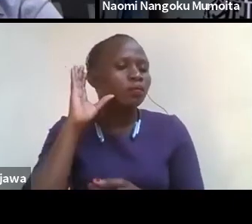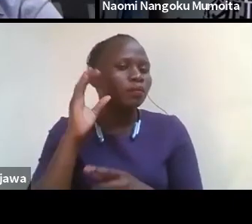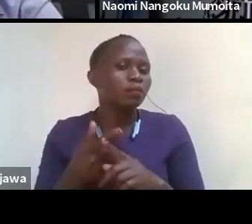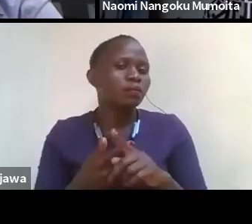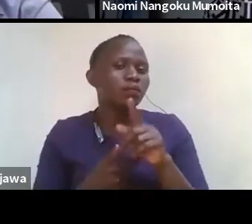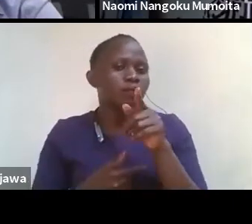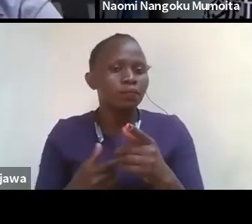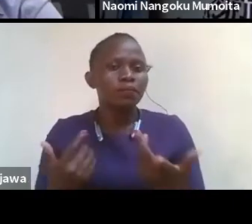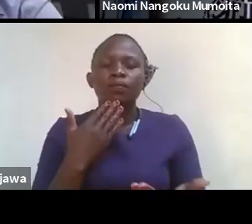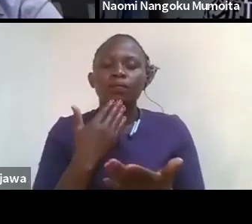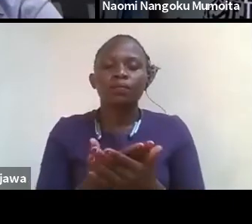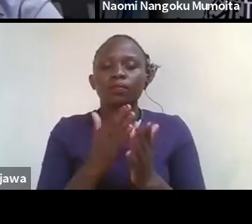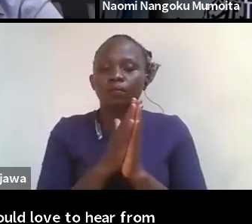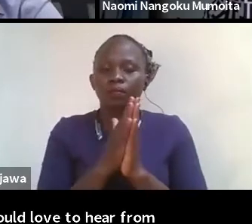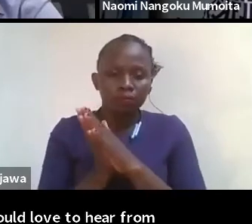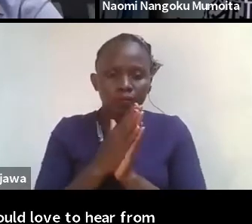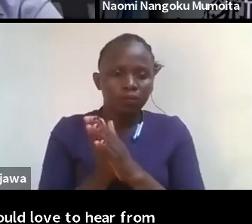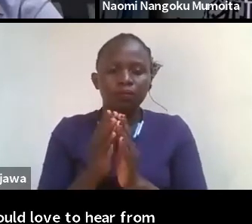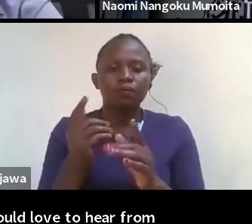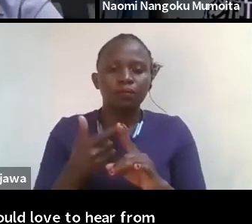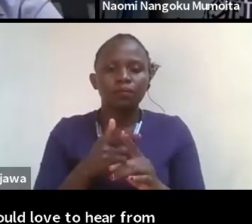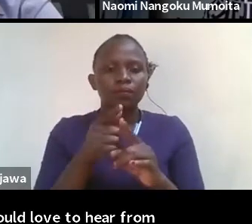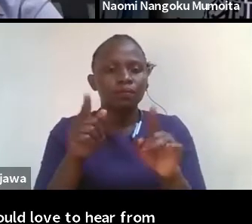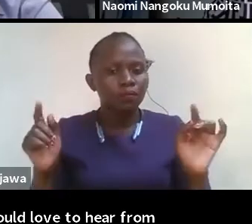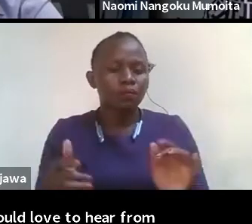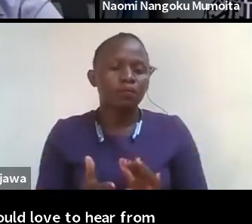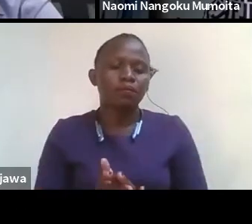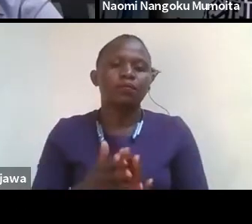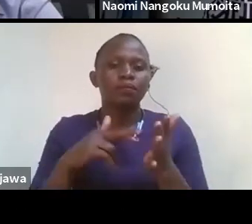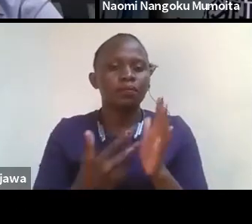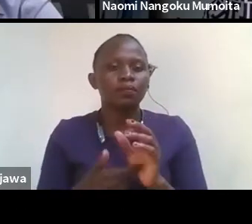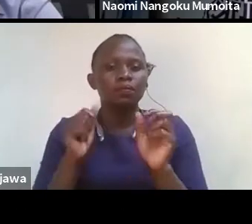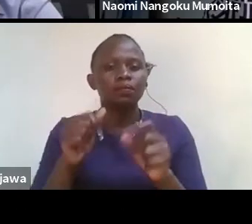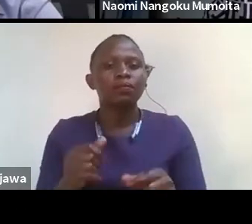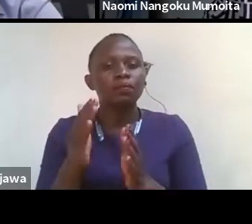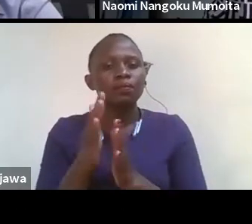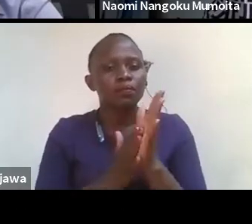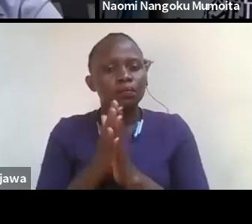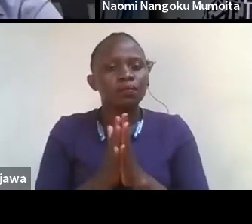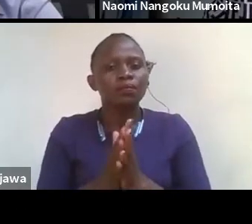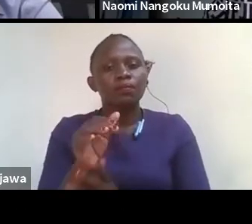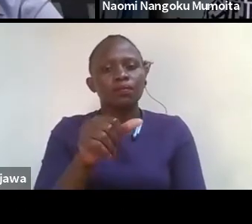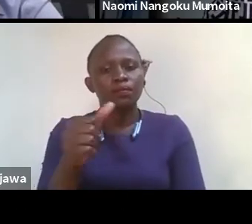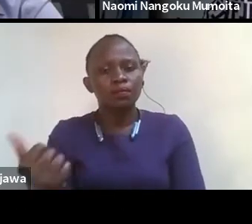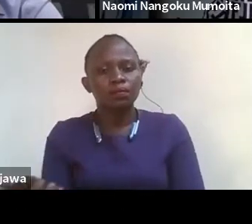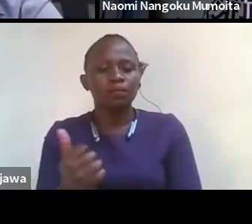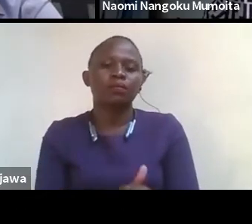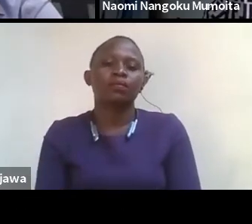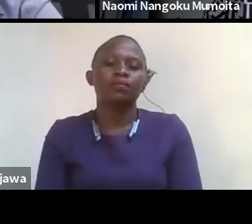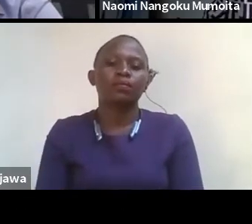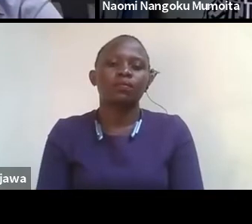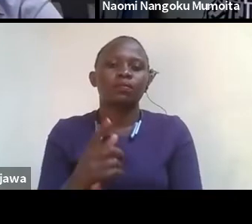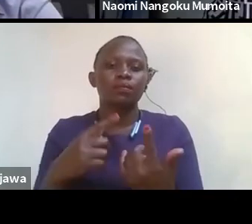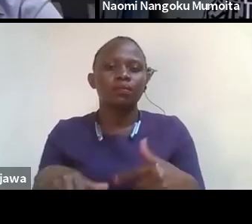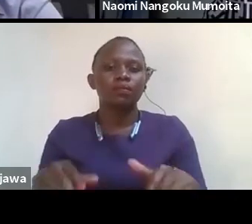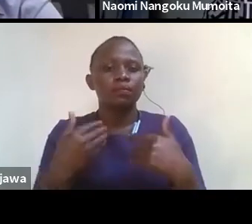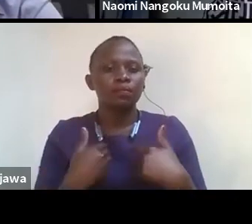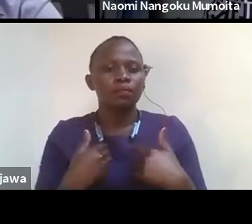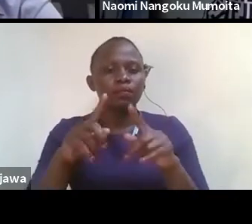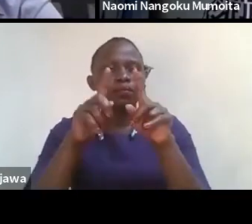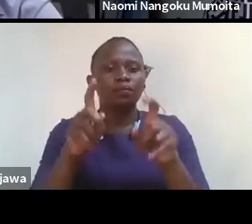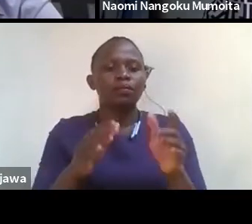stories have been coming from that side. So this might actually inspire some of the others. We do have a Q&A